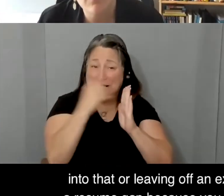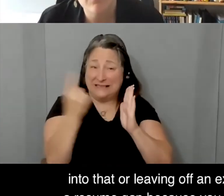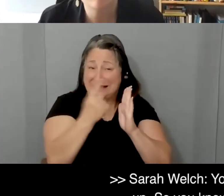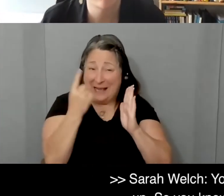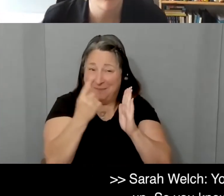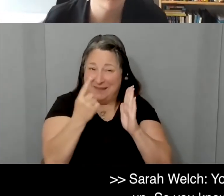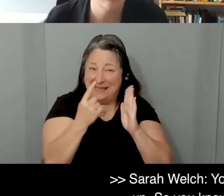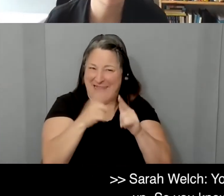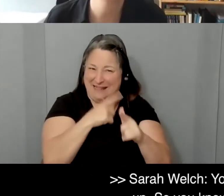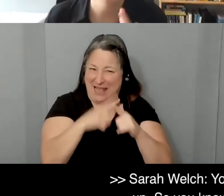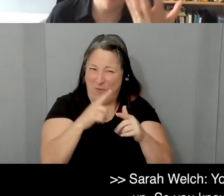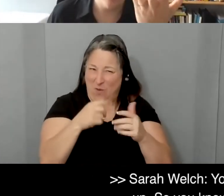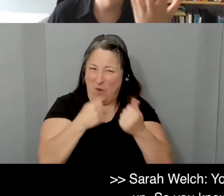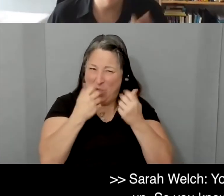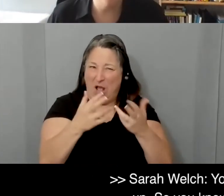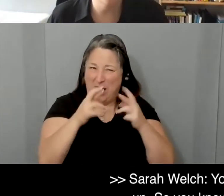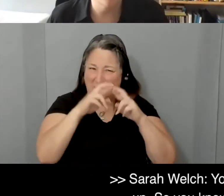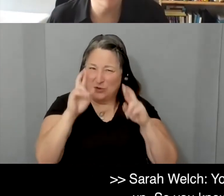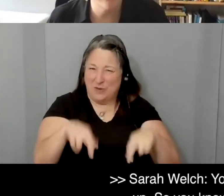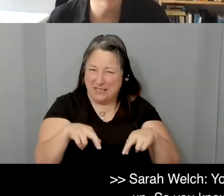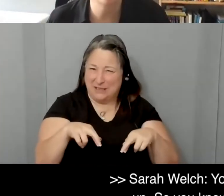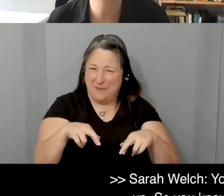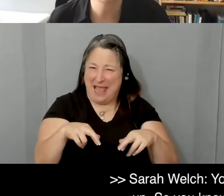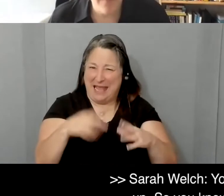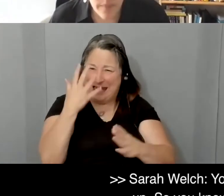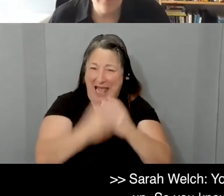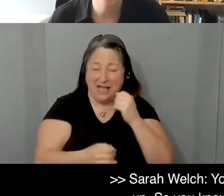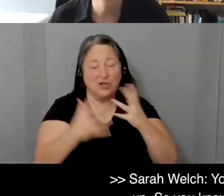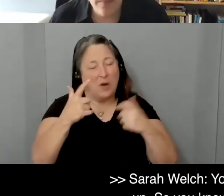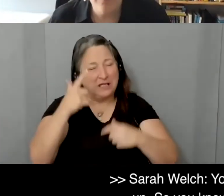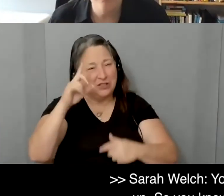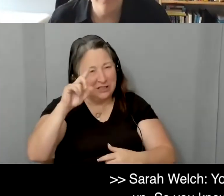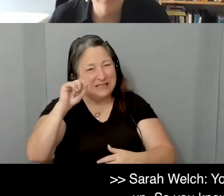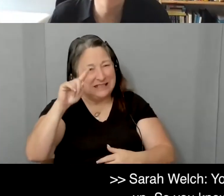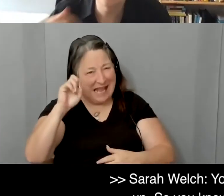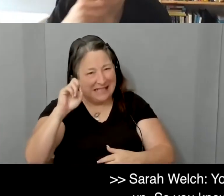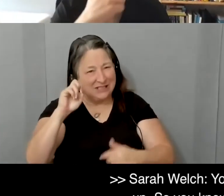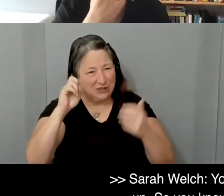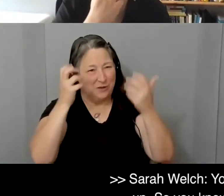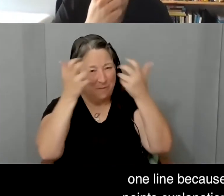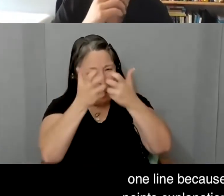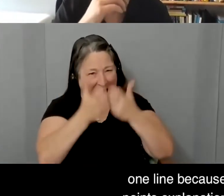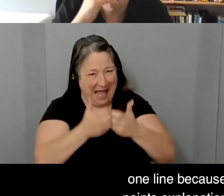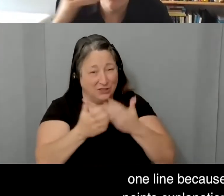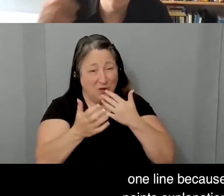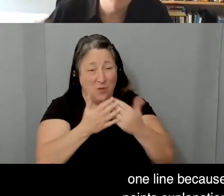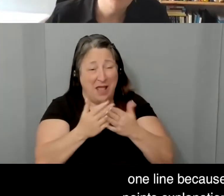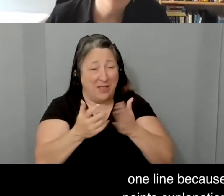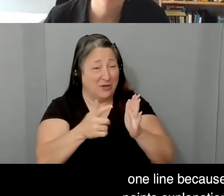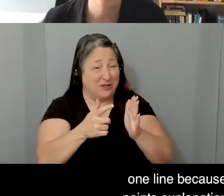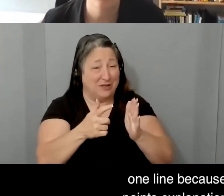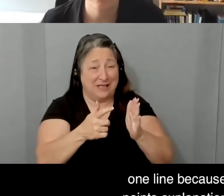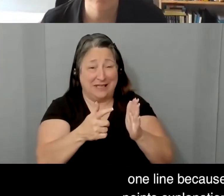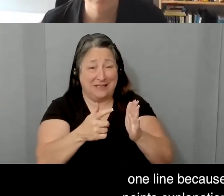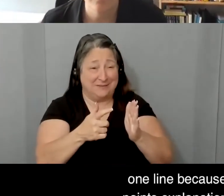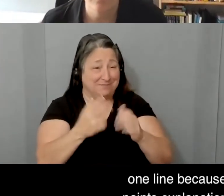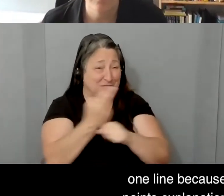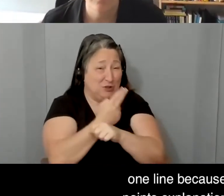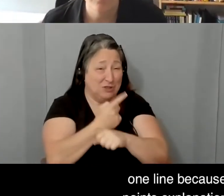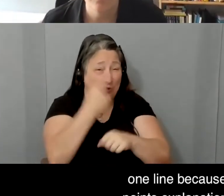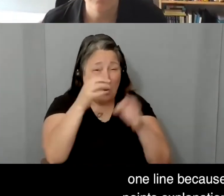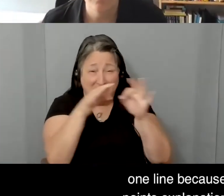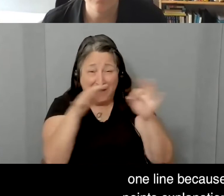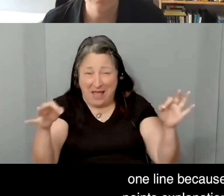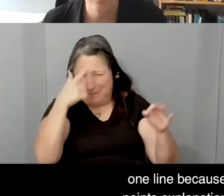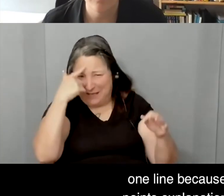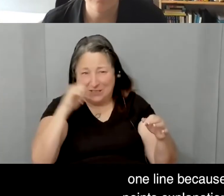on? You want your dates to line up. So whether it takes up one line because it doesn't need bullet